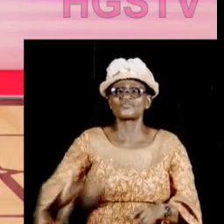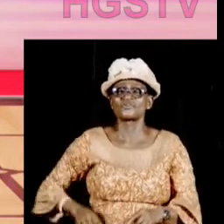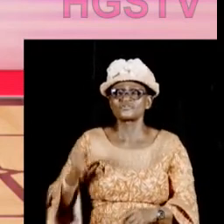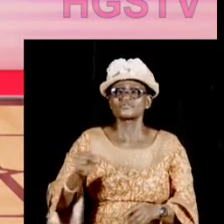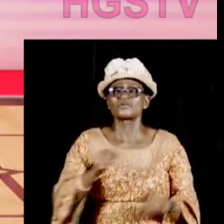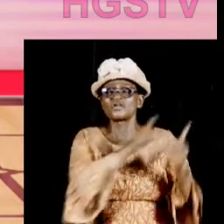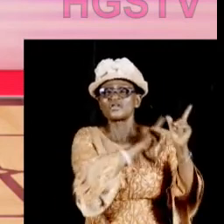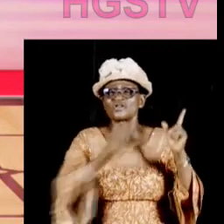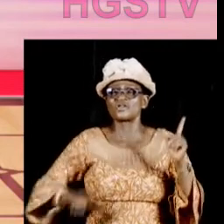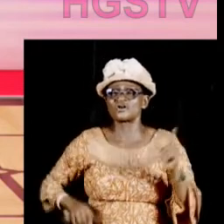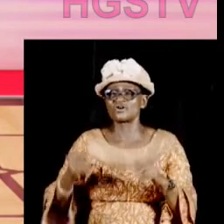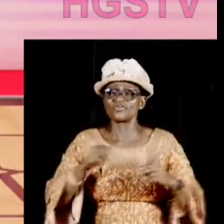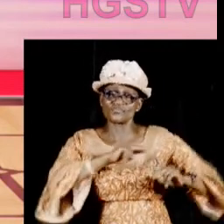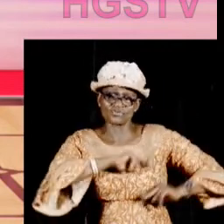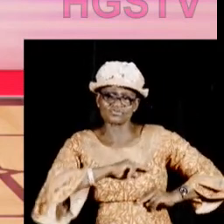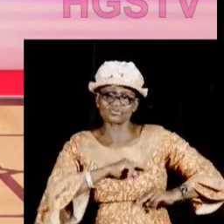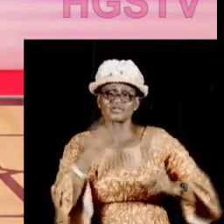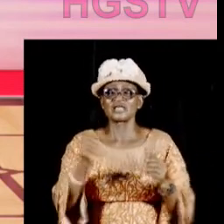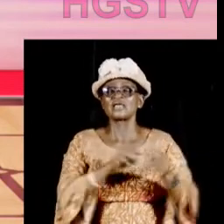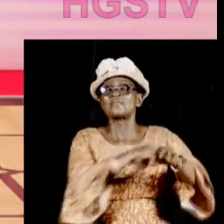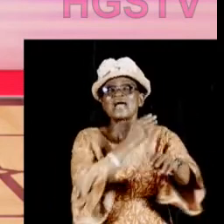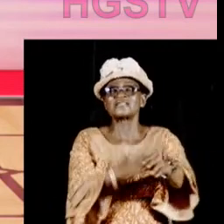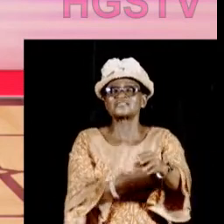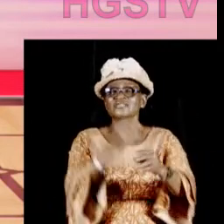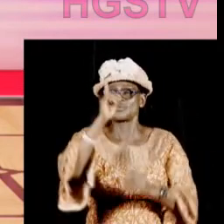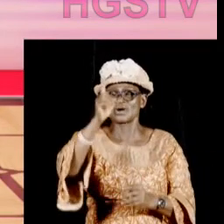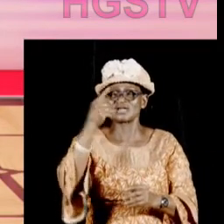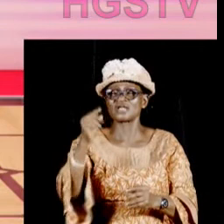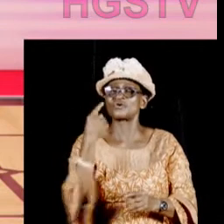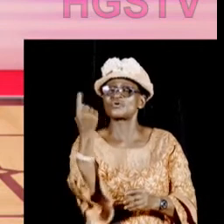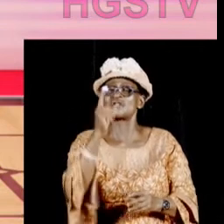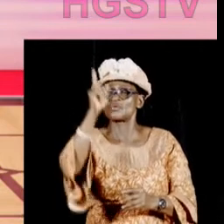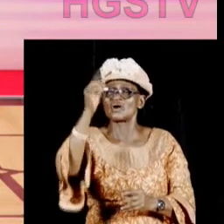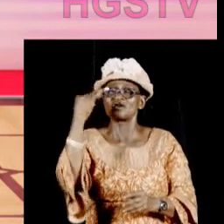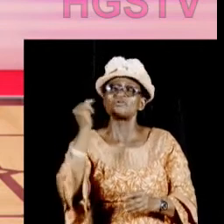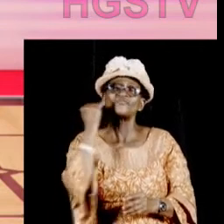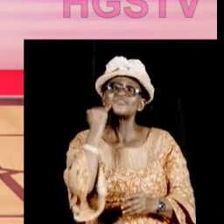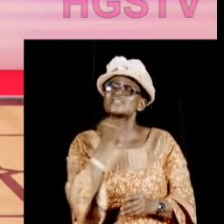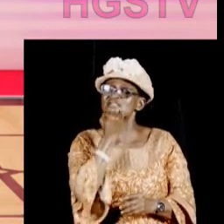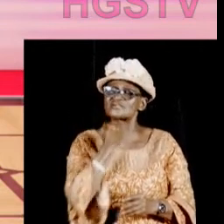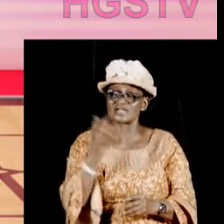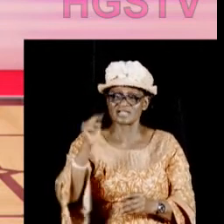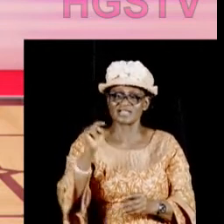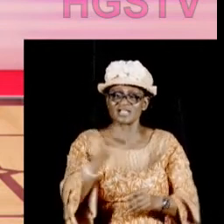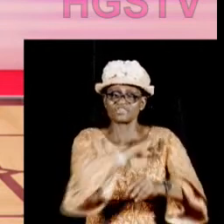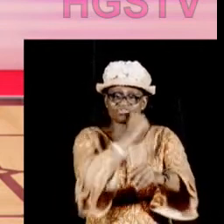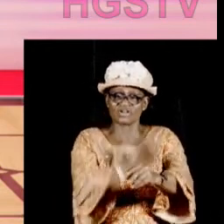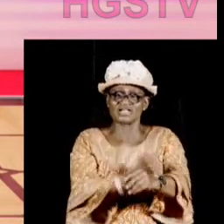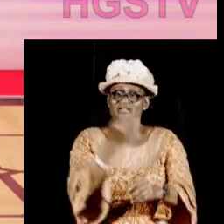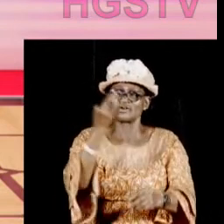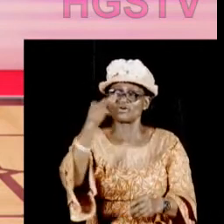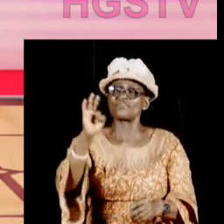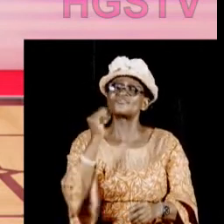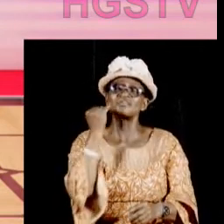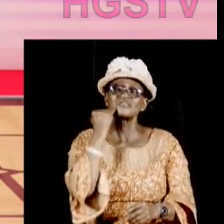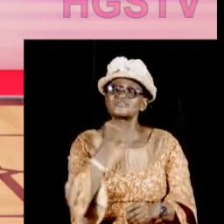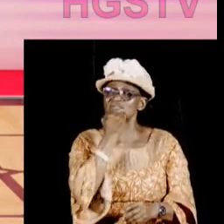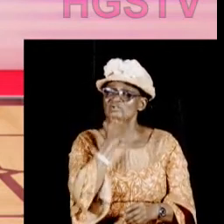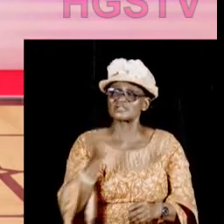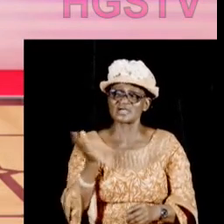Hosts, the Mighty One, the Holy One of Israel, the Strength of Israel,